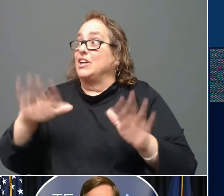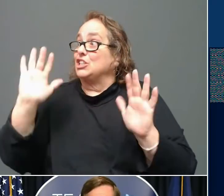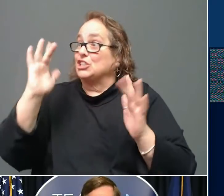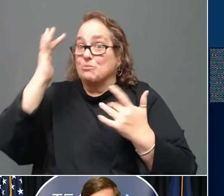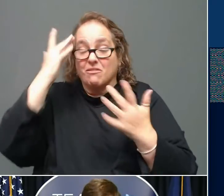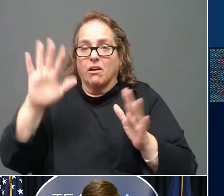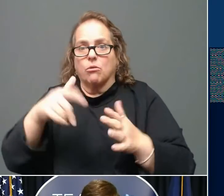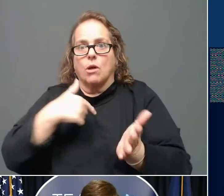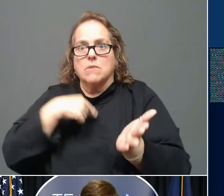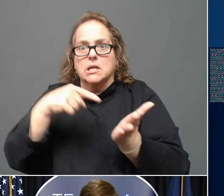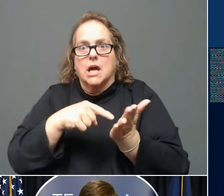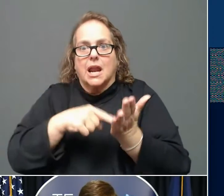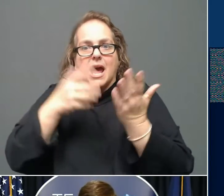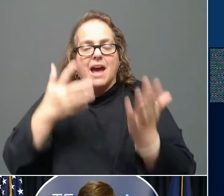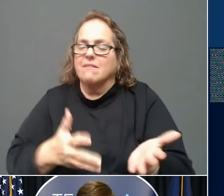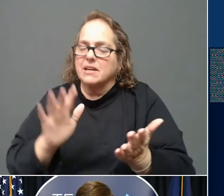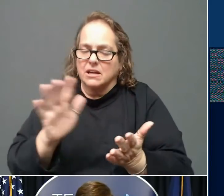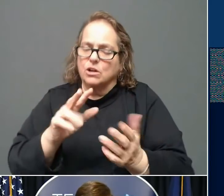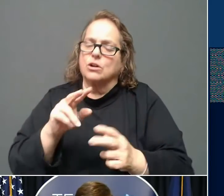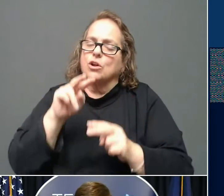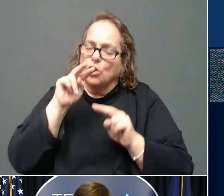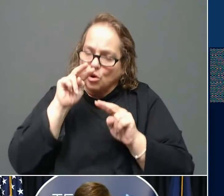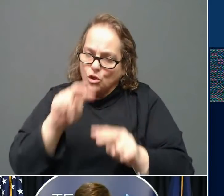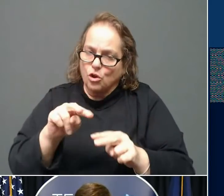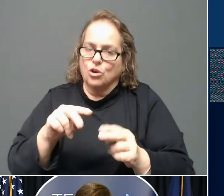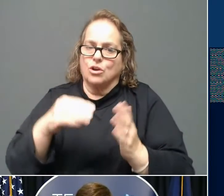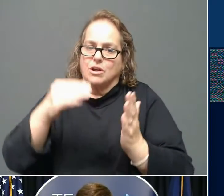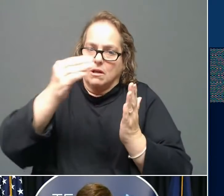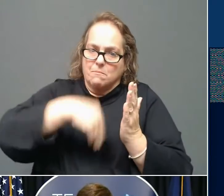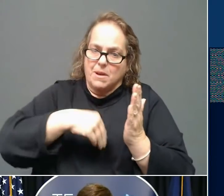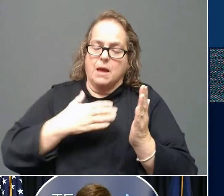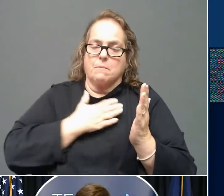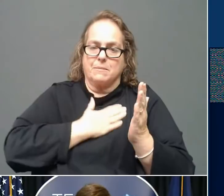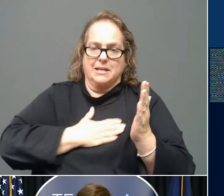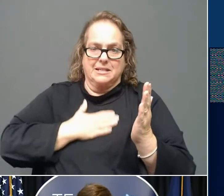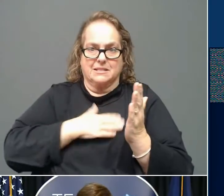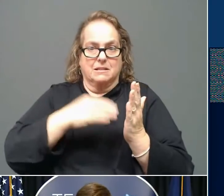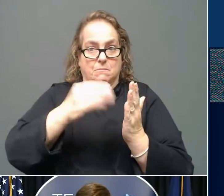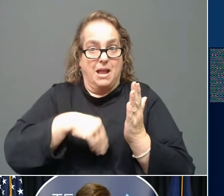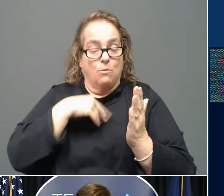Make sure you apply to it. We're going to keep talking about it every day.